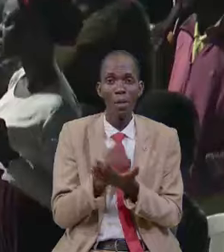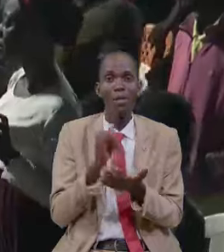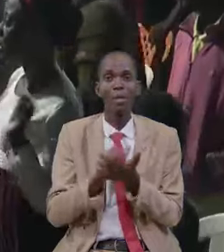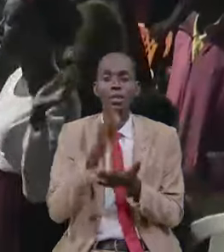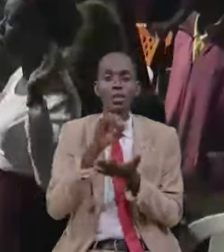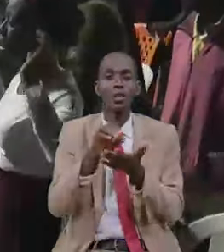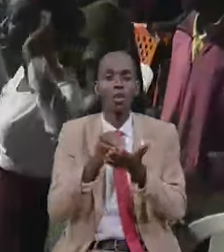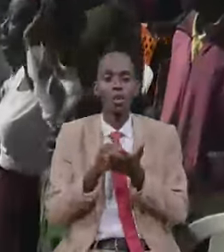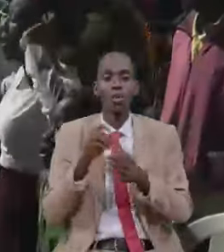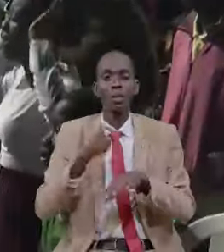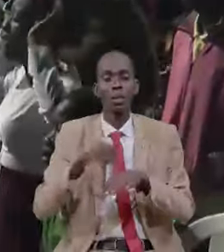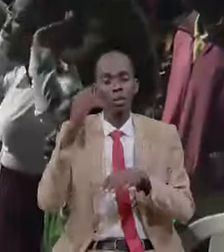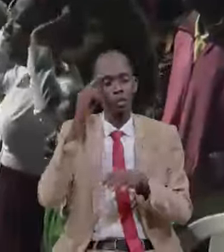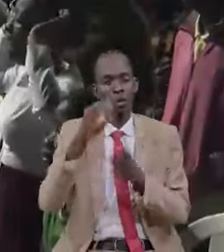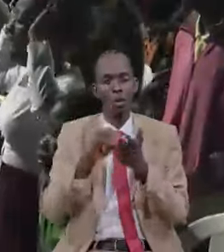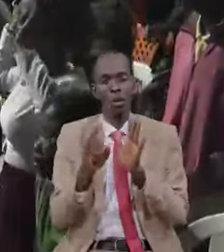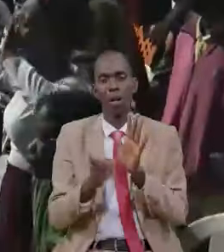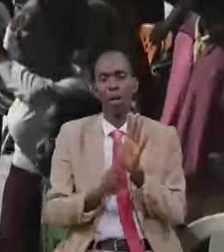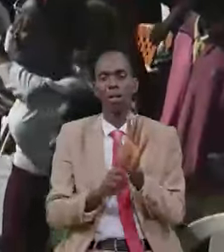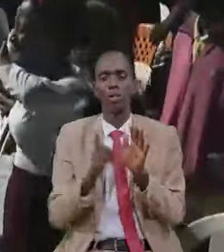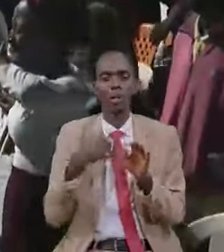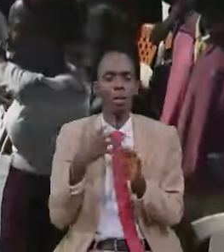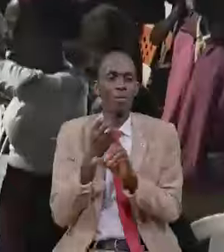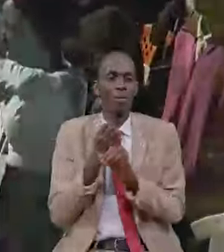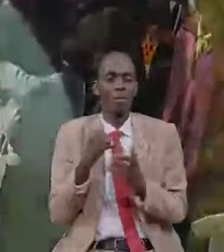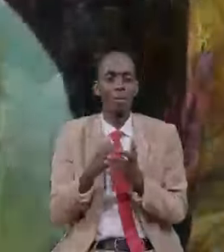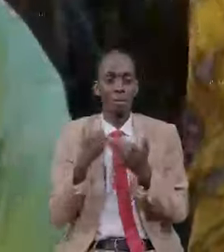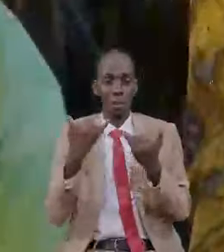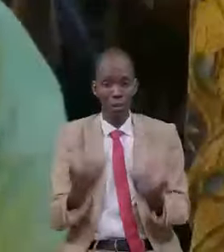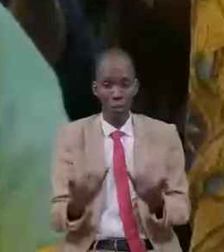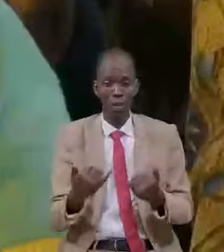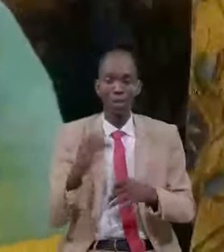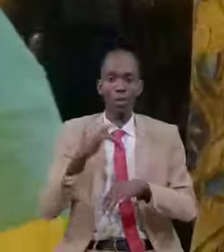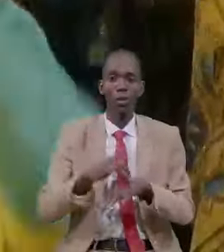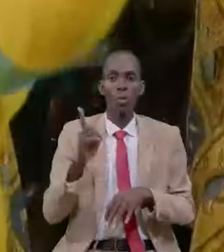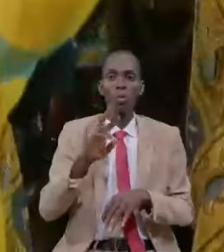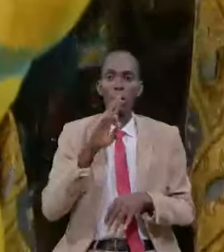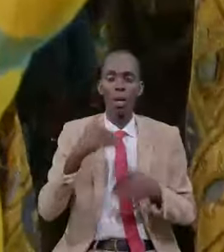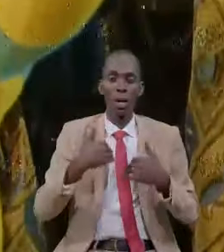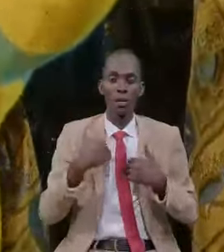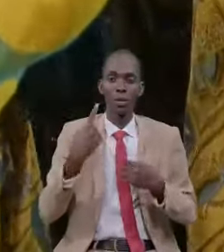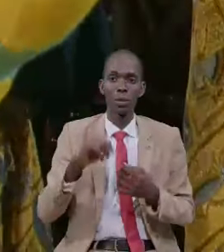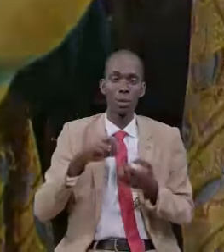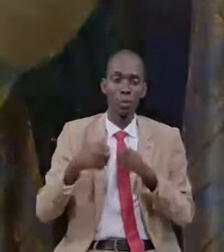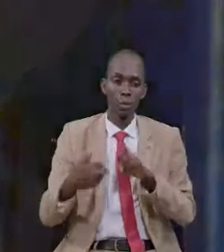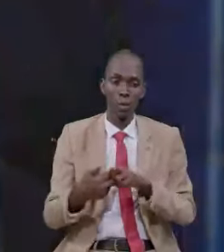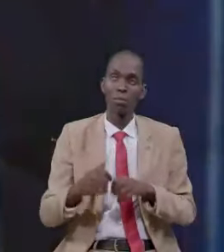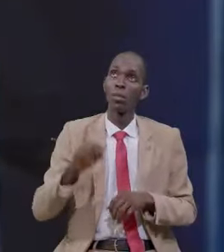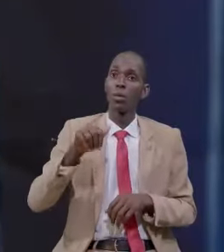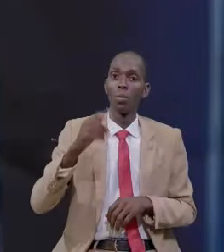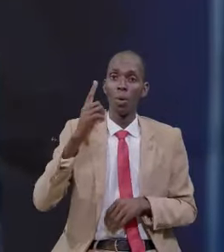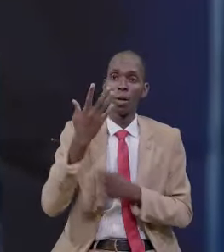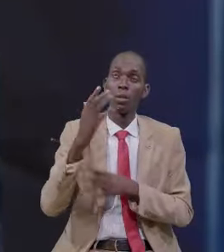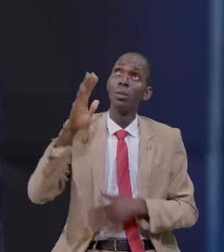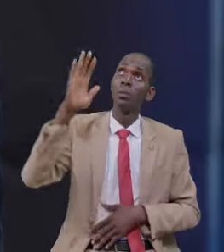already. Amen. You lay one hand where you have the challenge. Resolve the other hand.